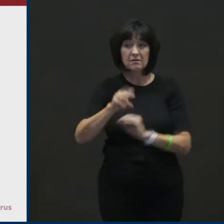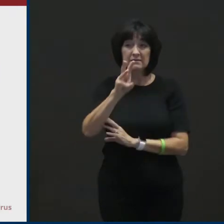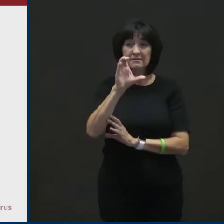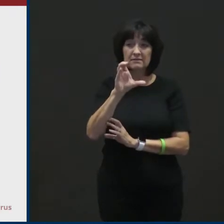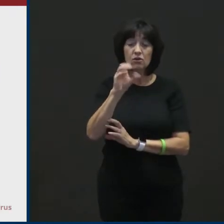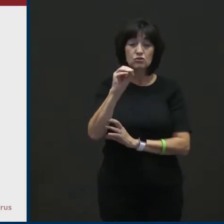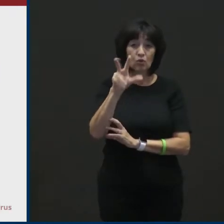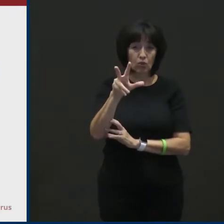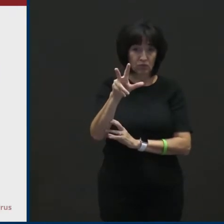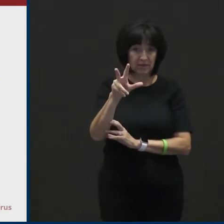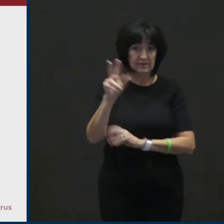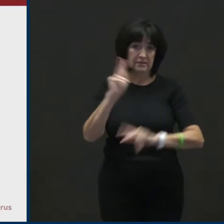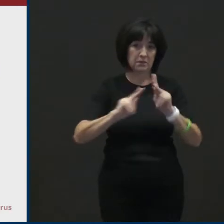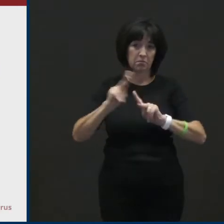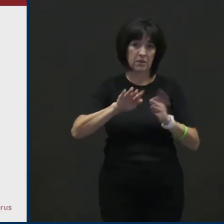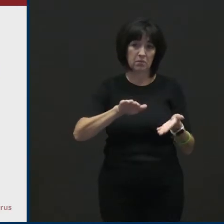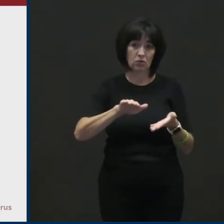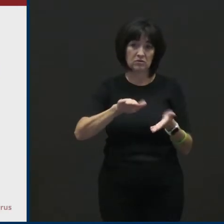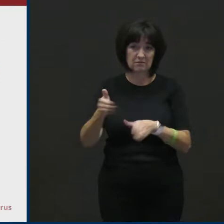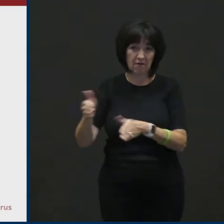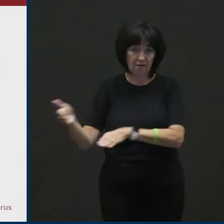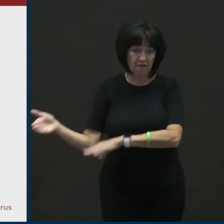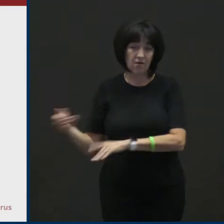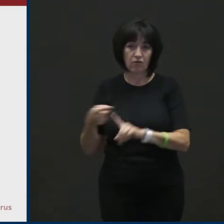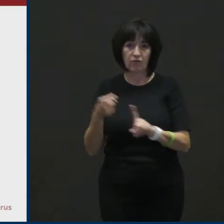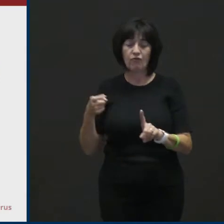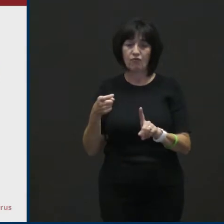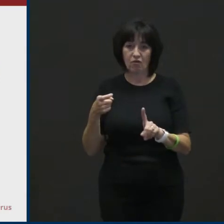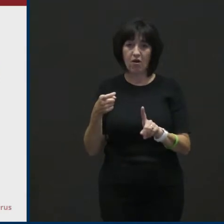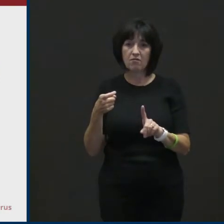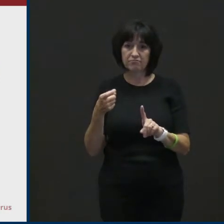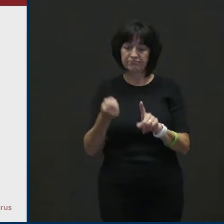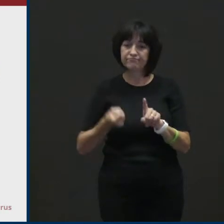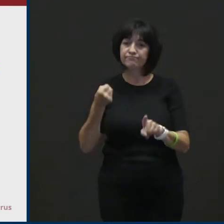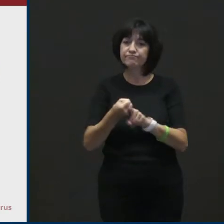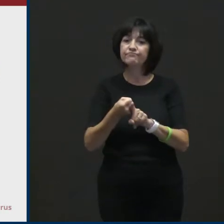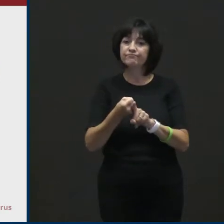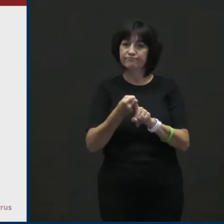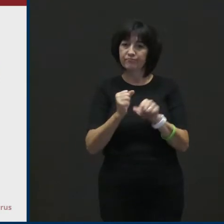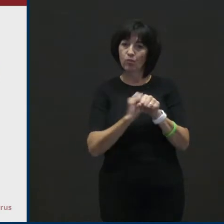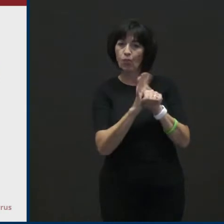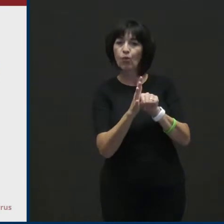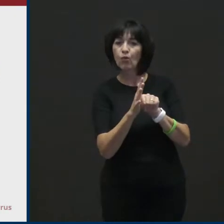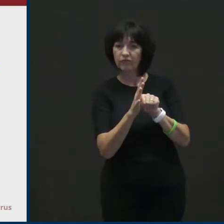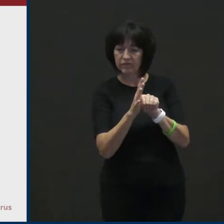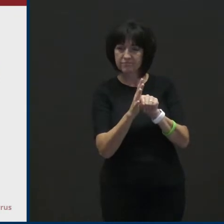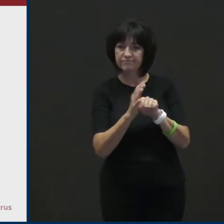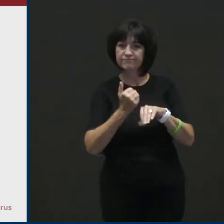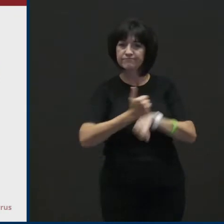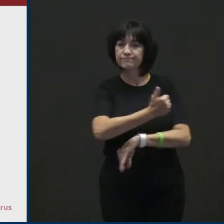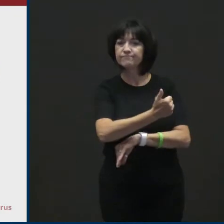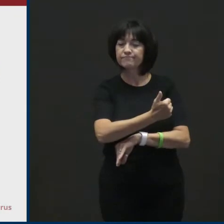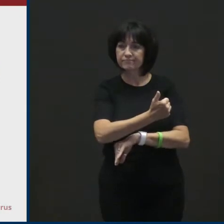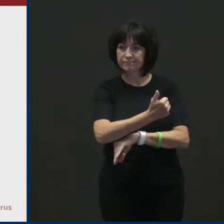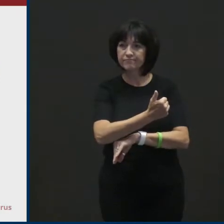We don't want it to see one more precious soul that is marked by that